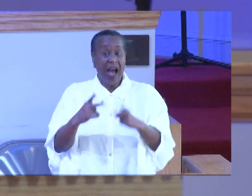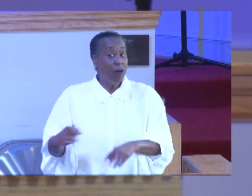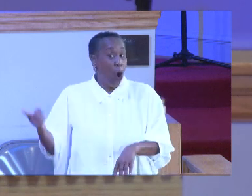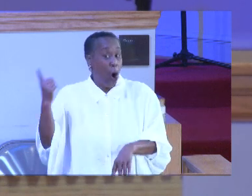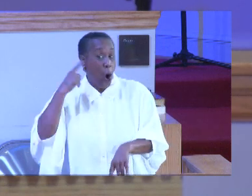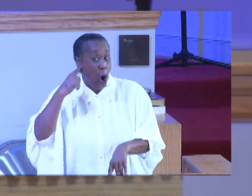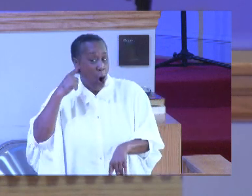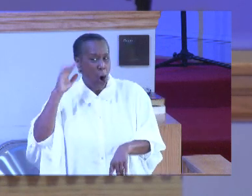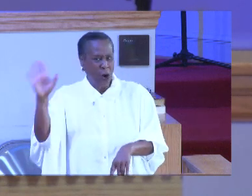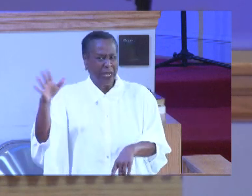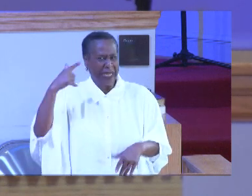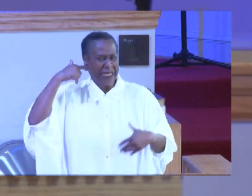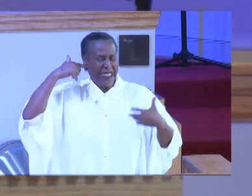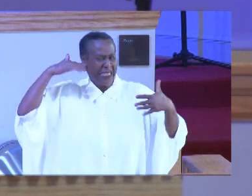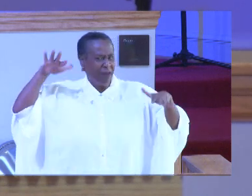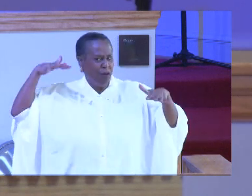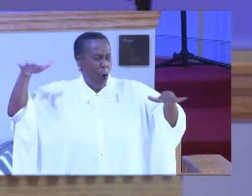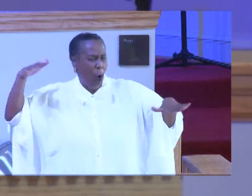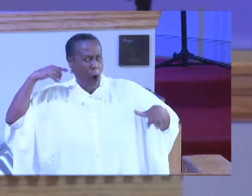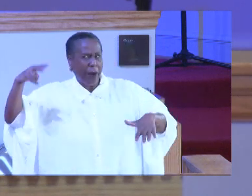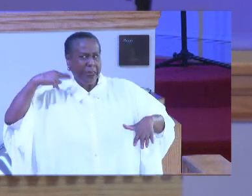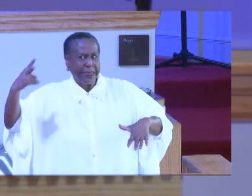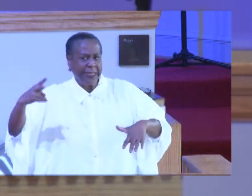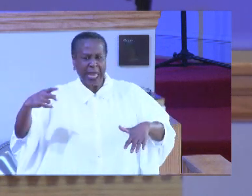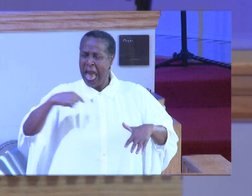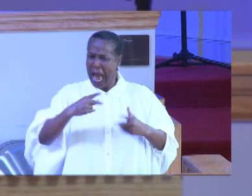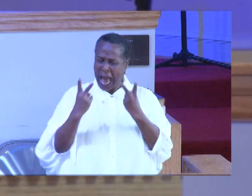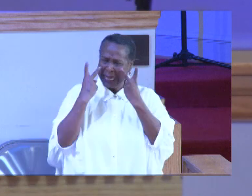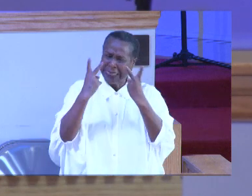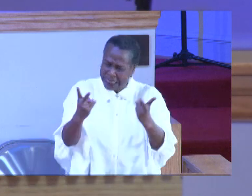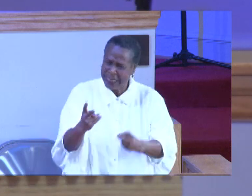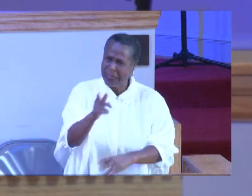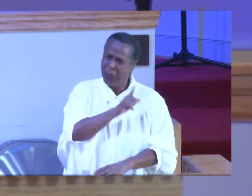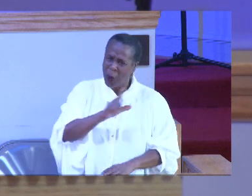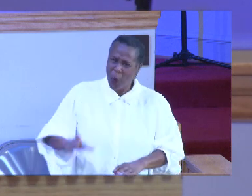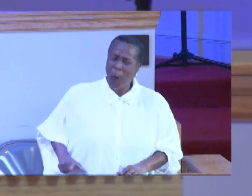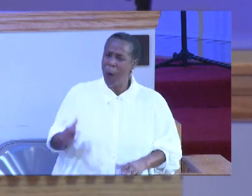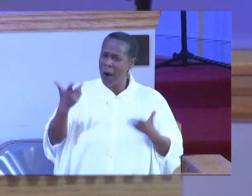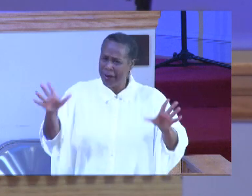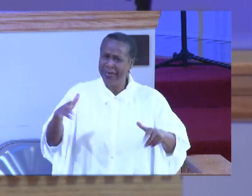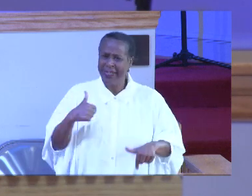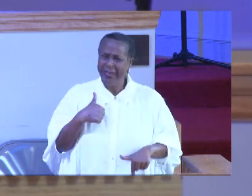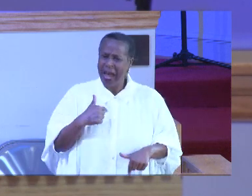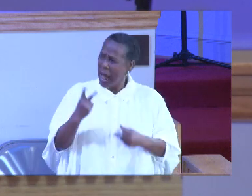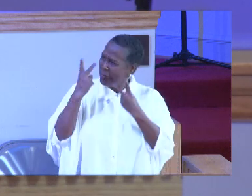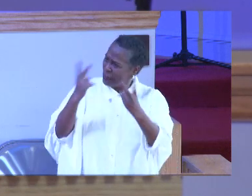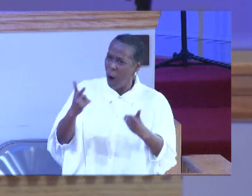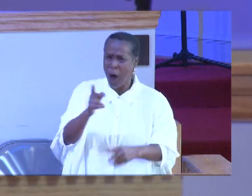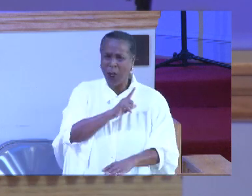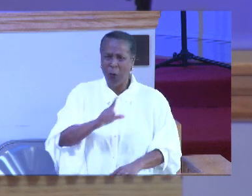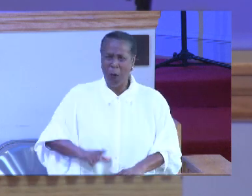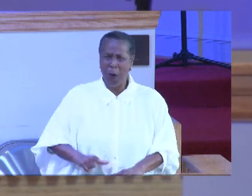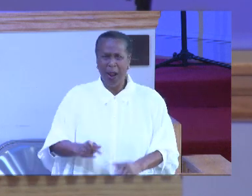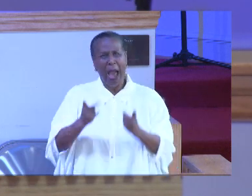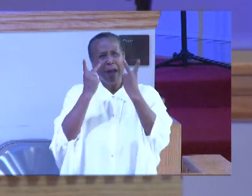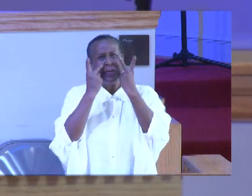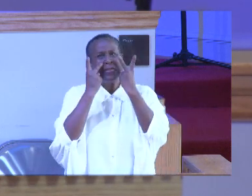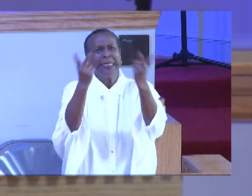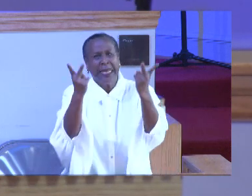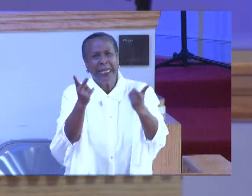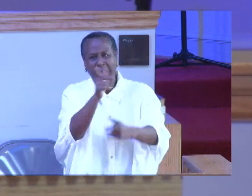mellifluous honey-like voice. I've seen the Lord. And my seeing the